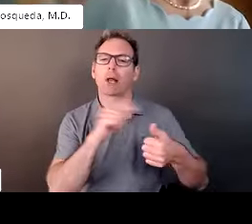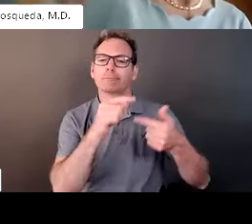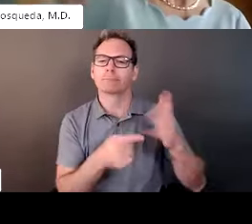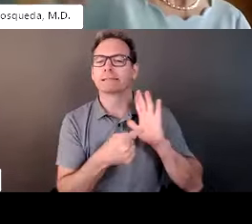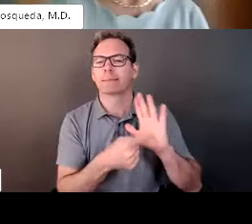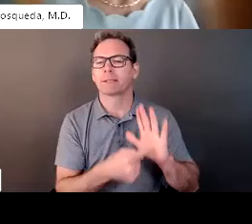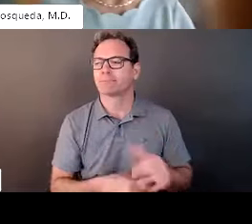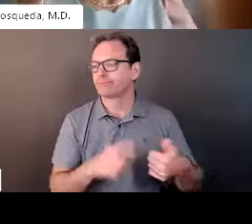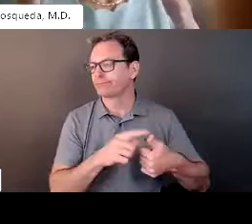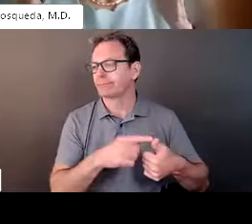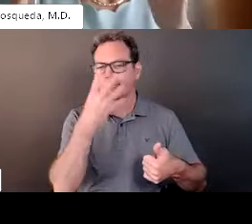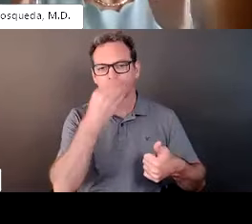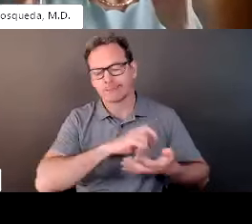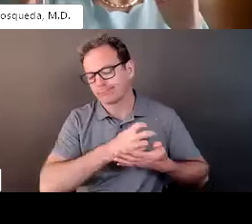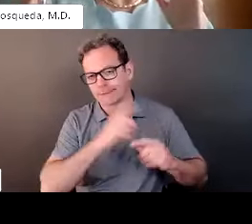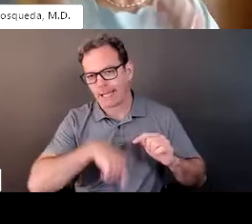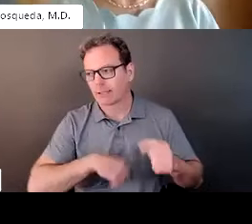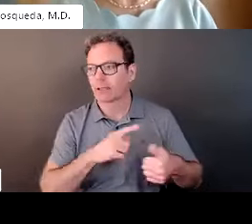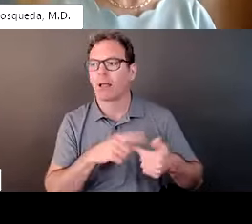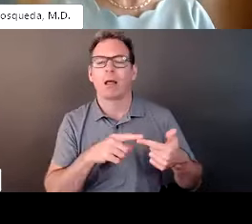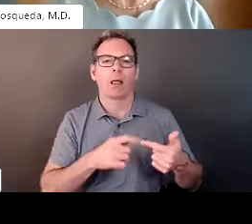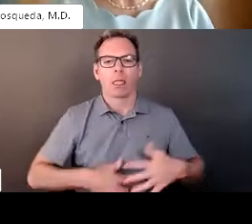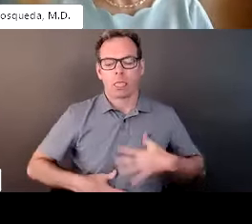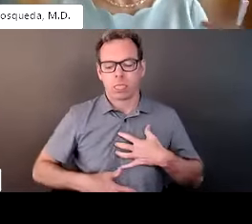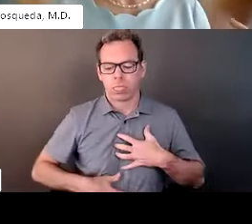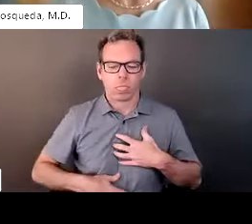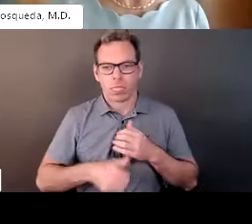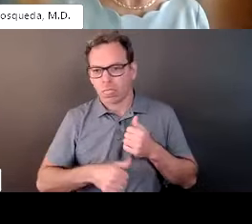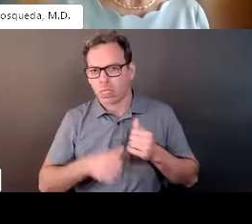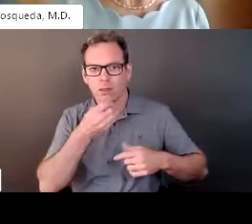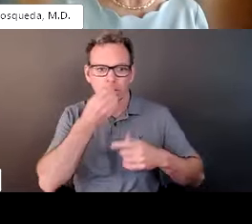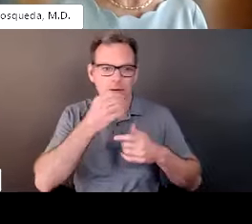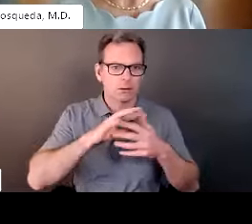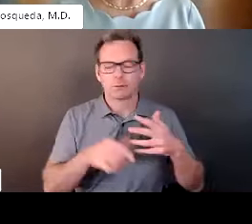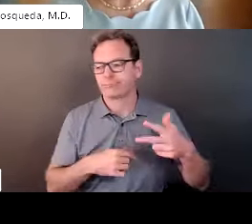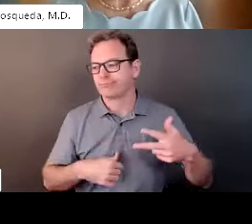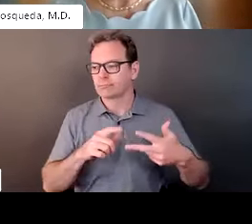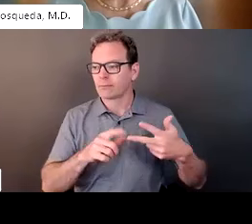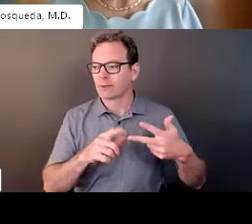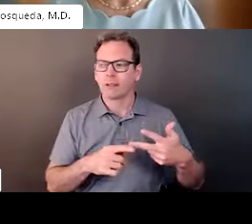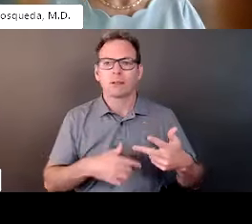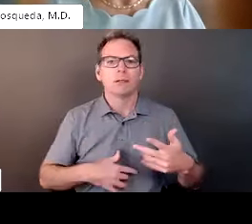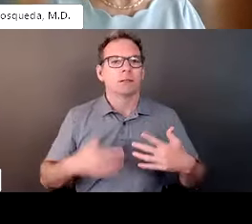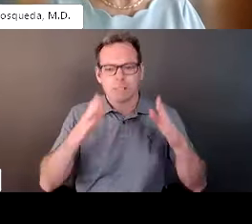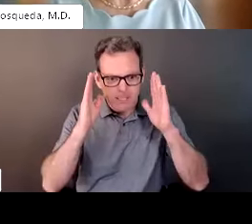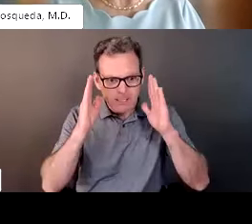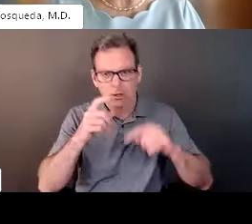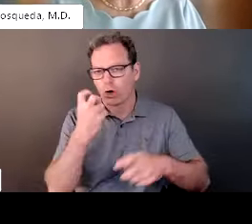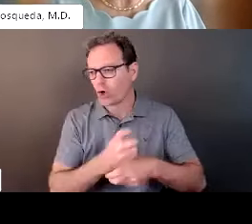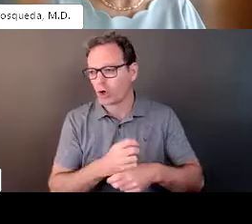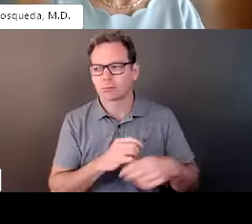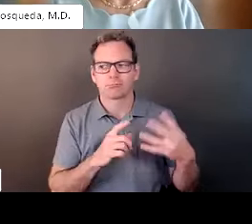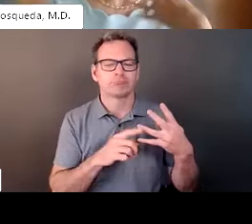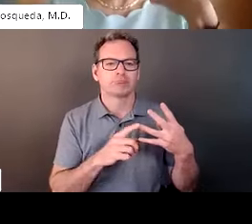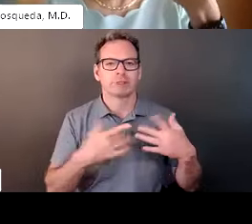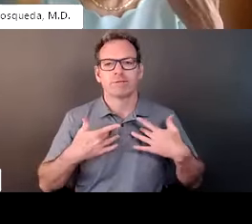with digestion, trouble concentrating, feeling depressed, maybe worthless, chronic